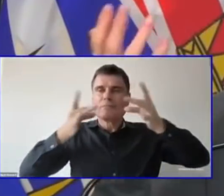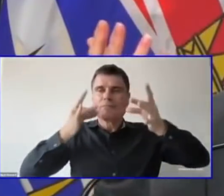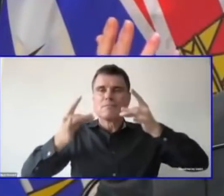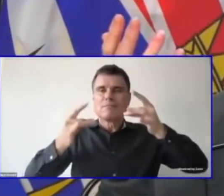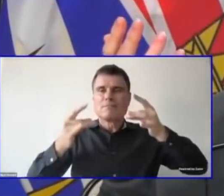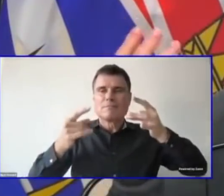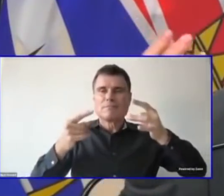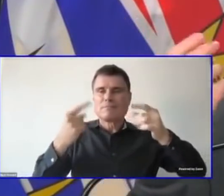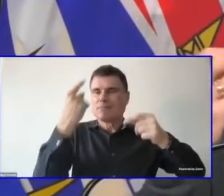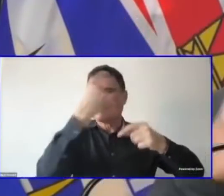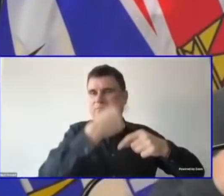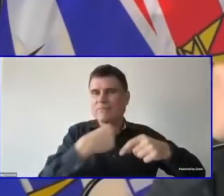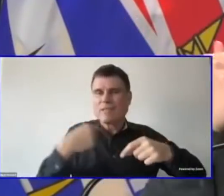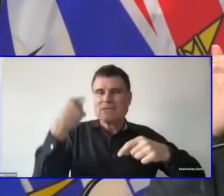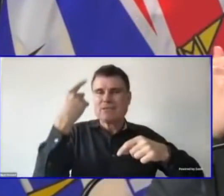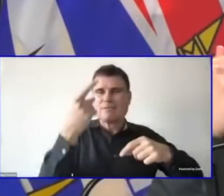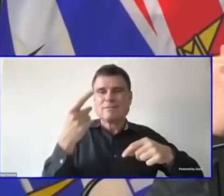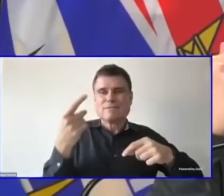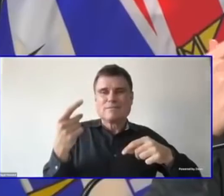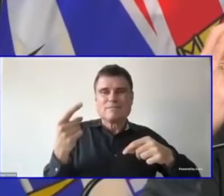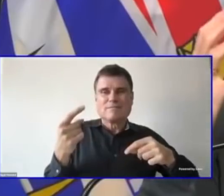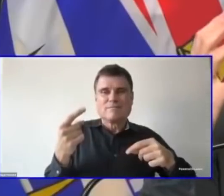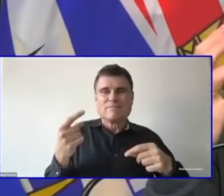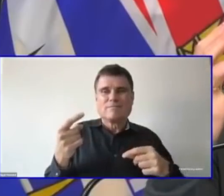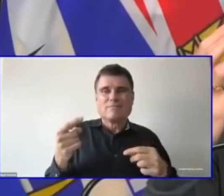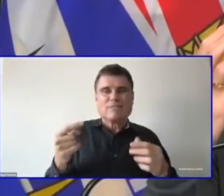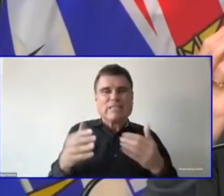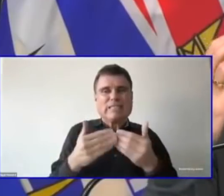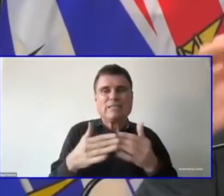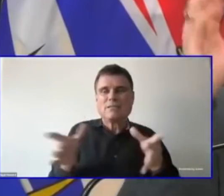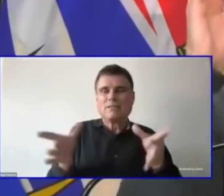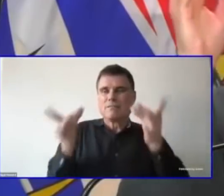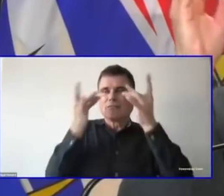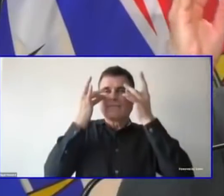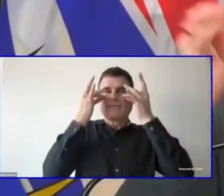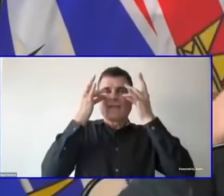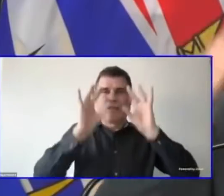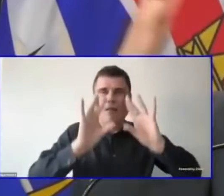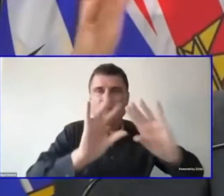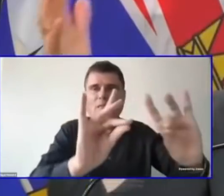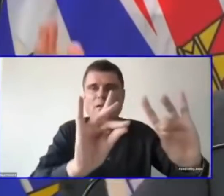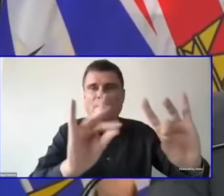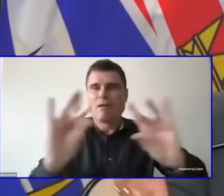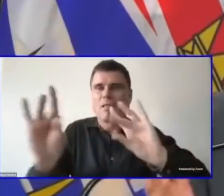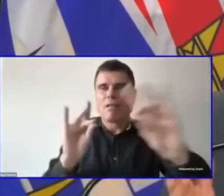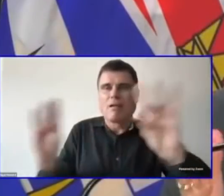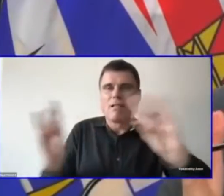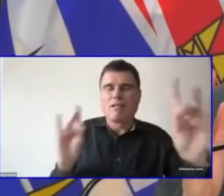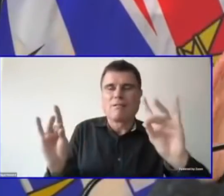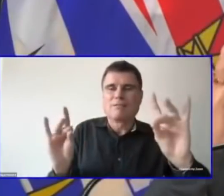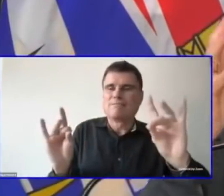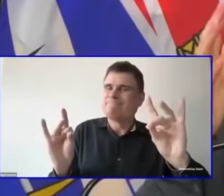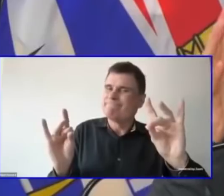quickly, very easily, and especially in indoor environments, in very small droplets in the aerosols. So it is